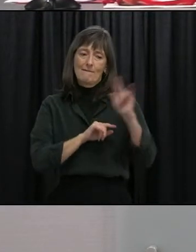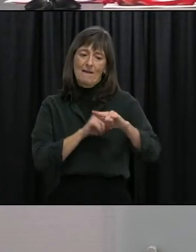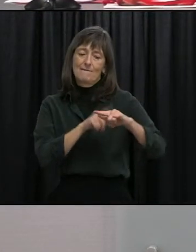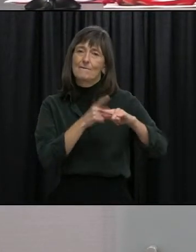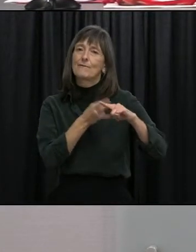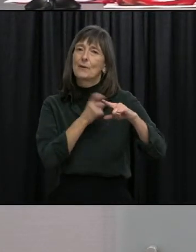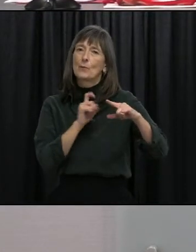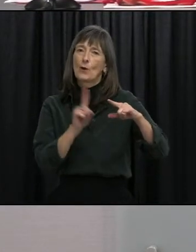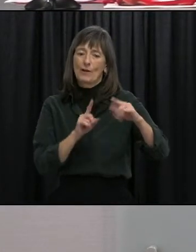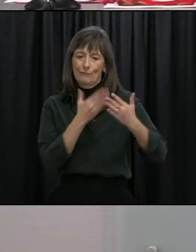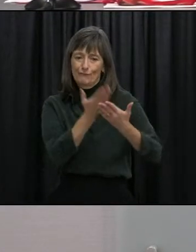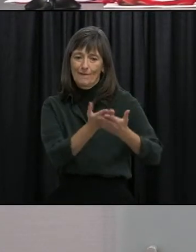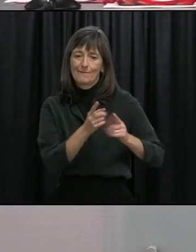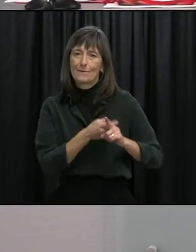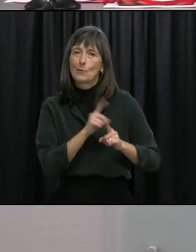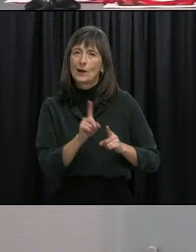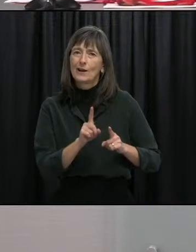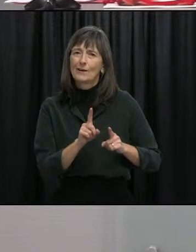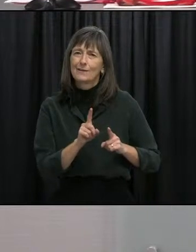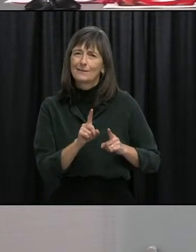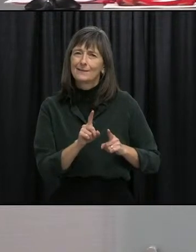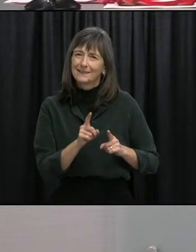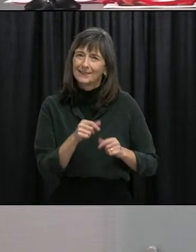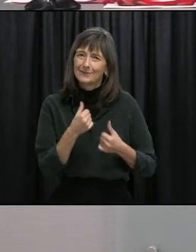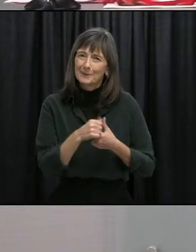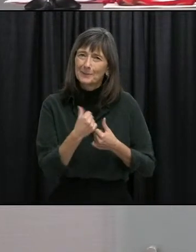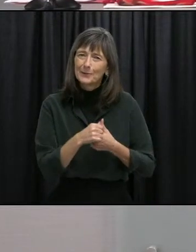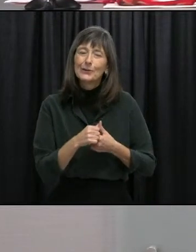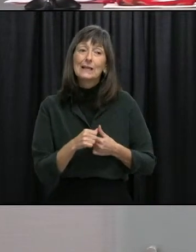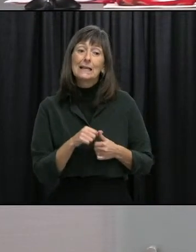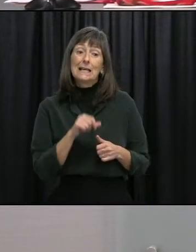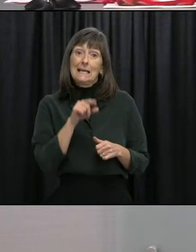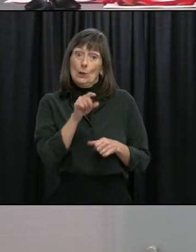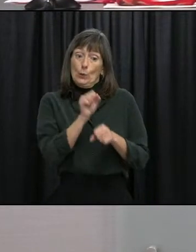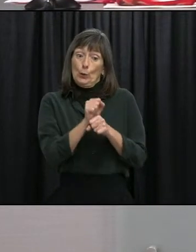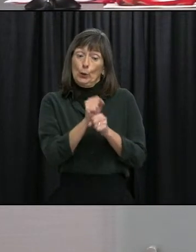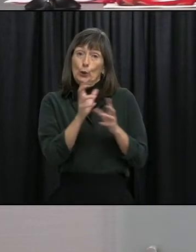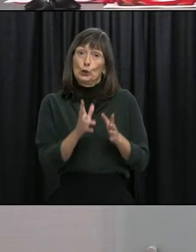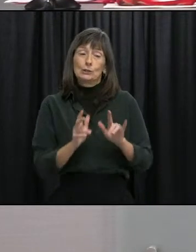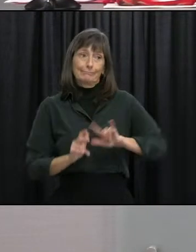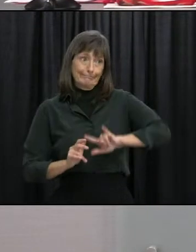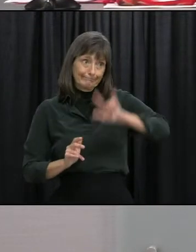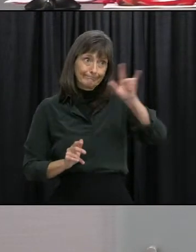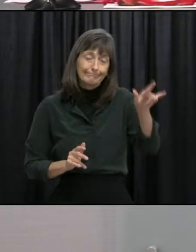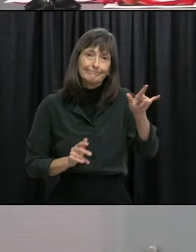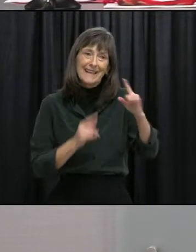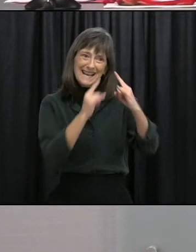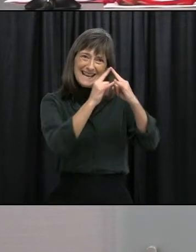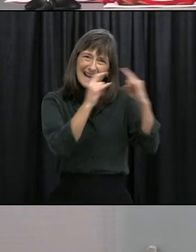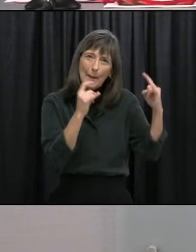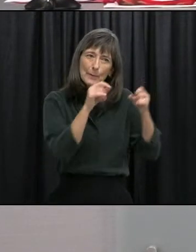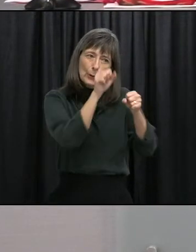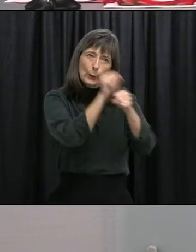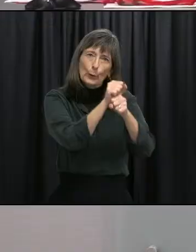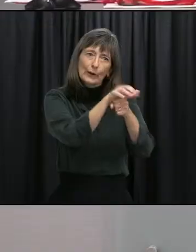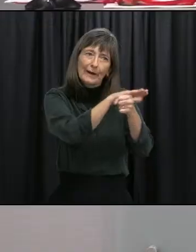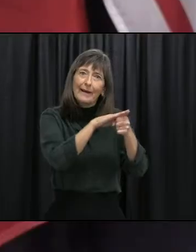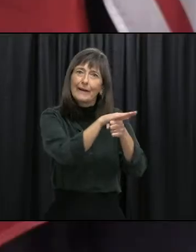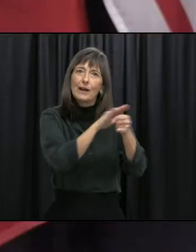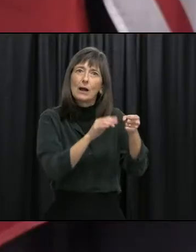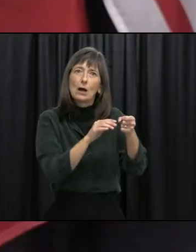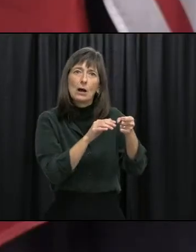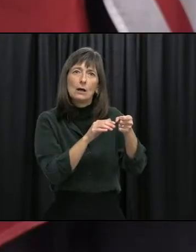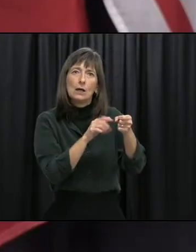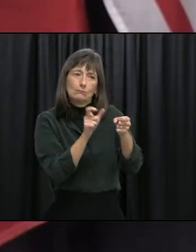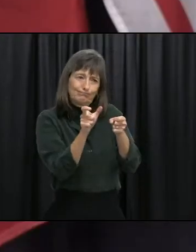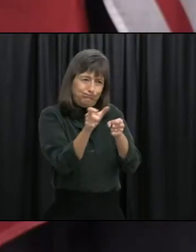my comments all along. These individuals go to work camps and work sites which are not the typical